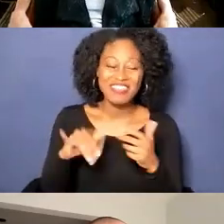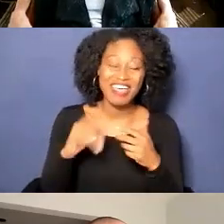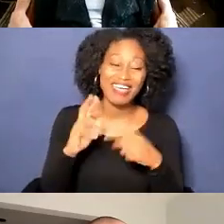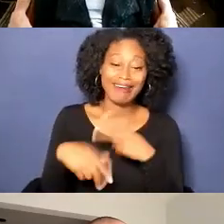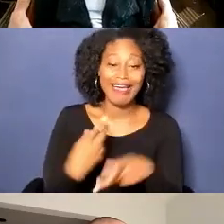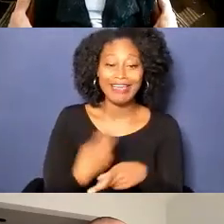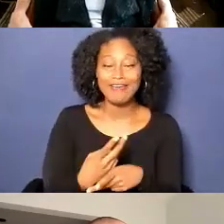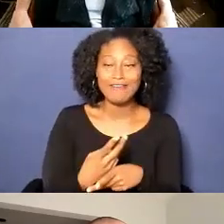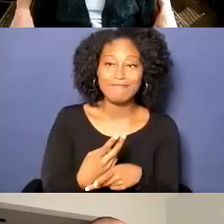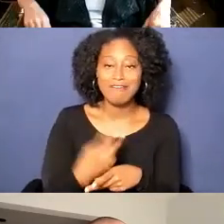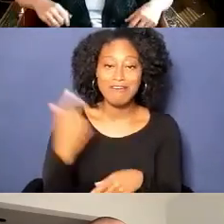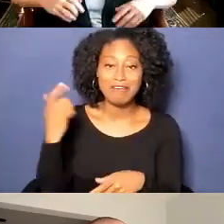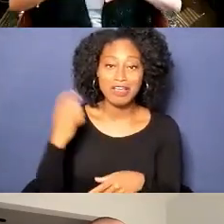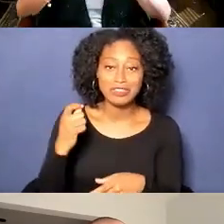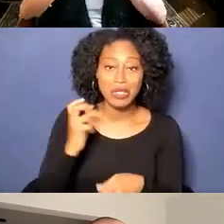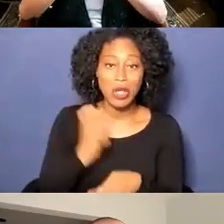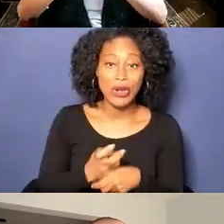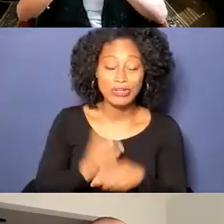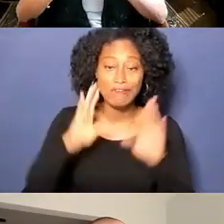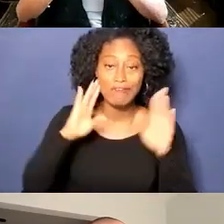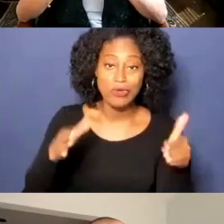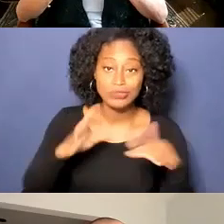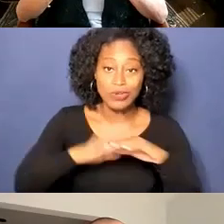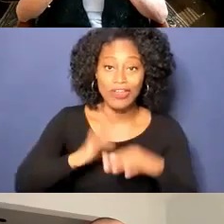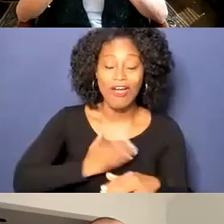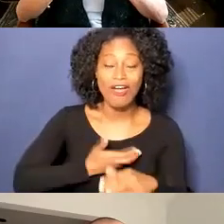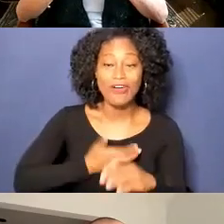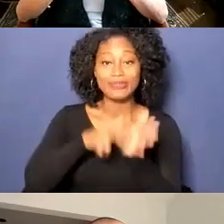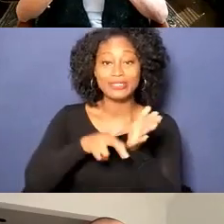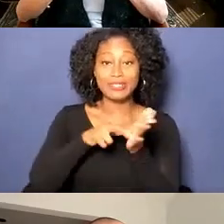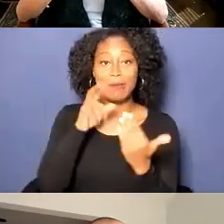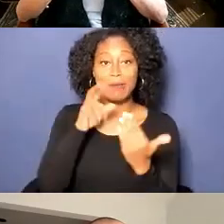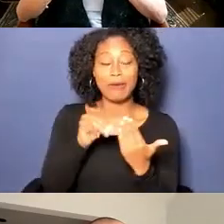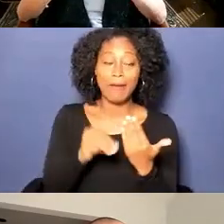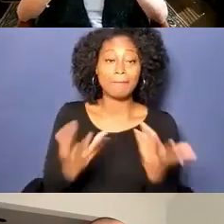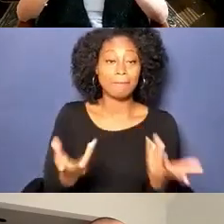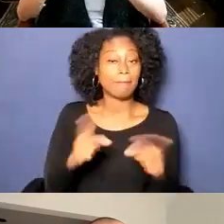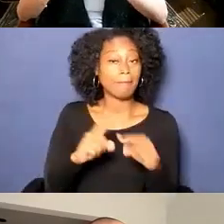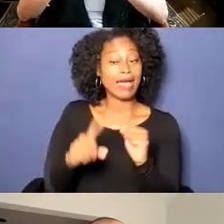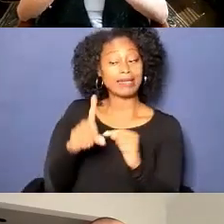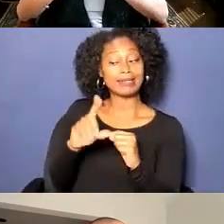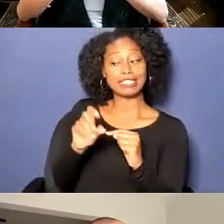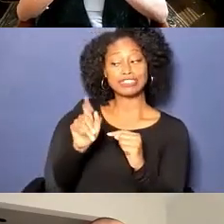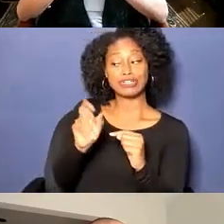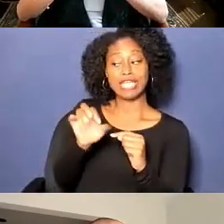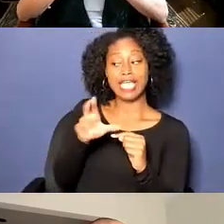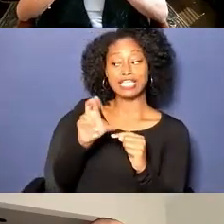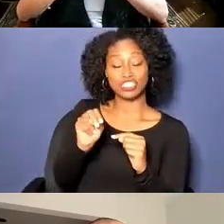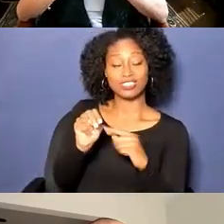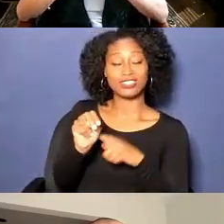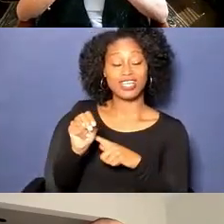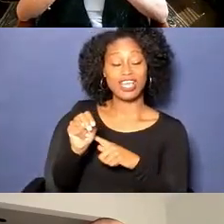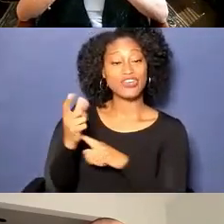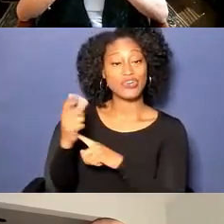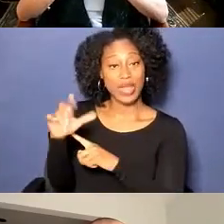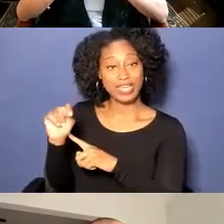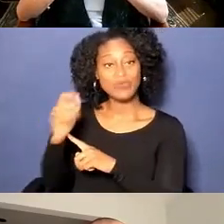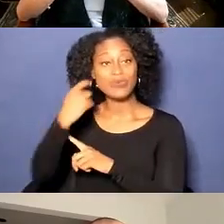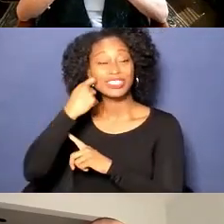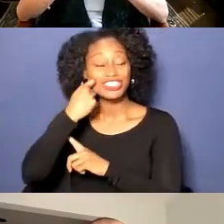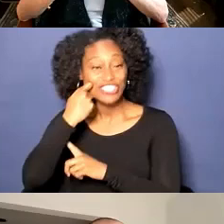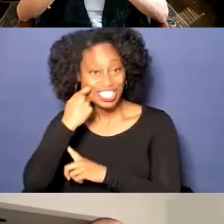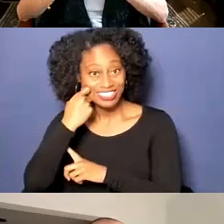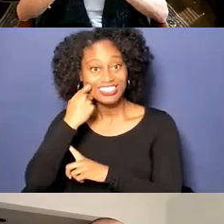to focus on a research program. The dissertation grants, we've actually just raised for this